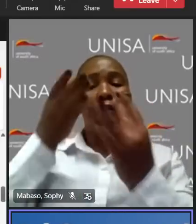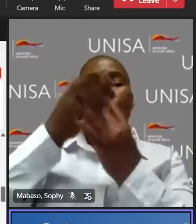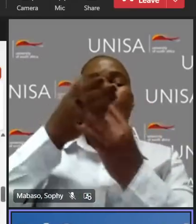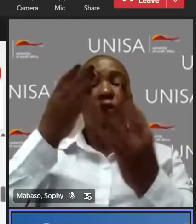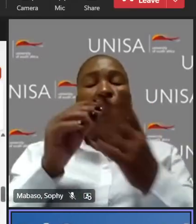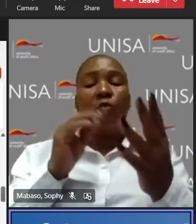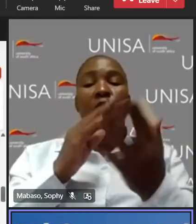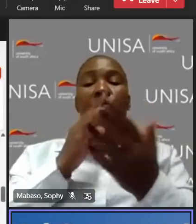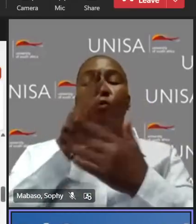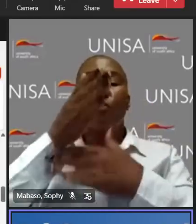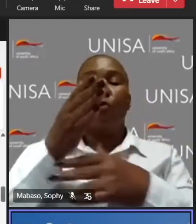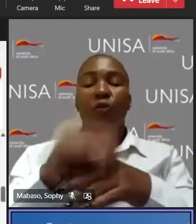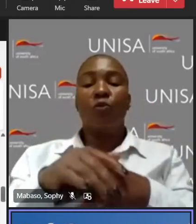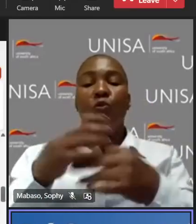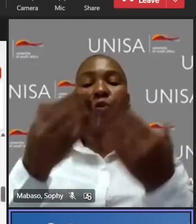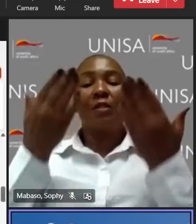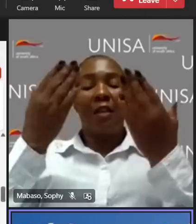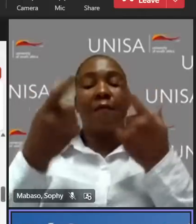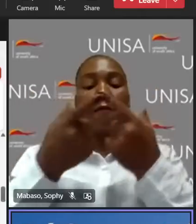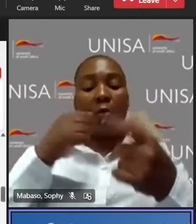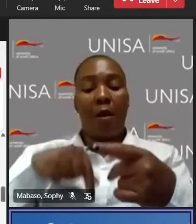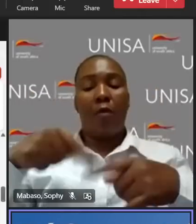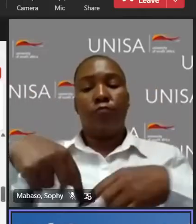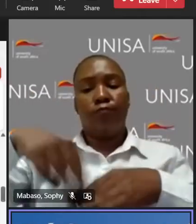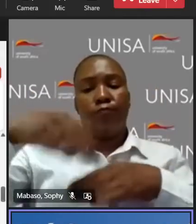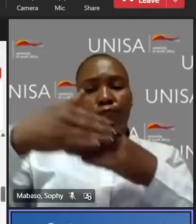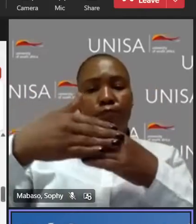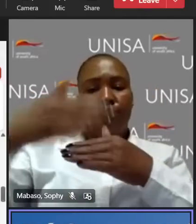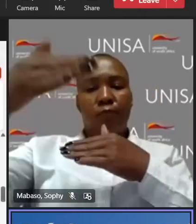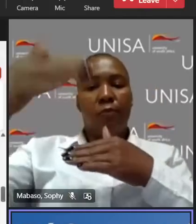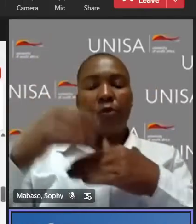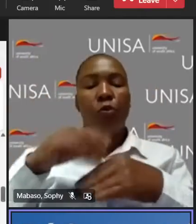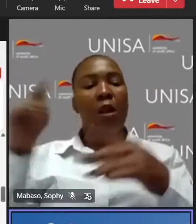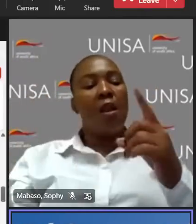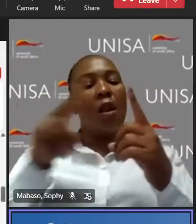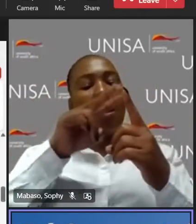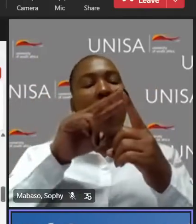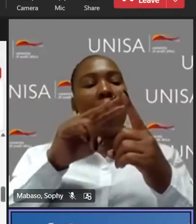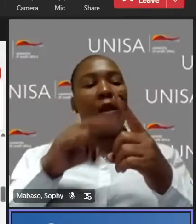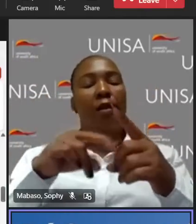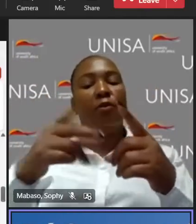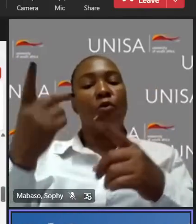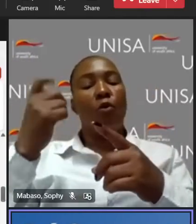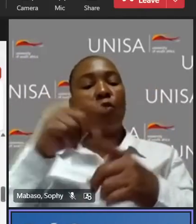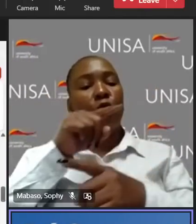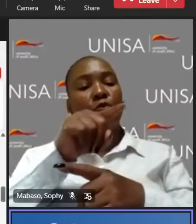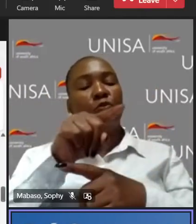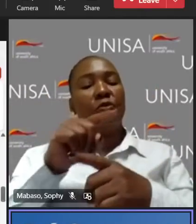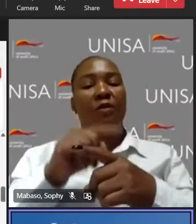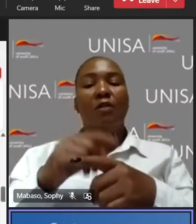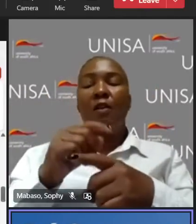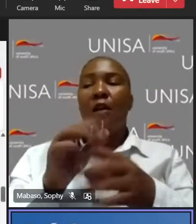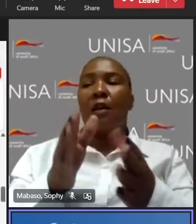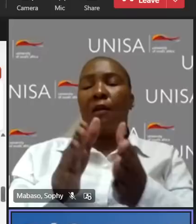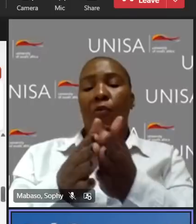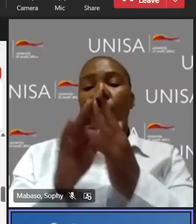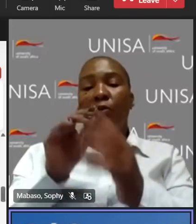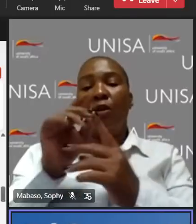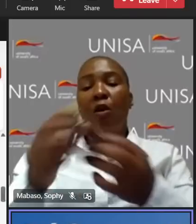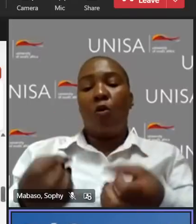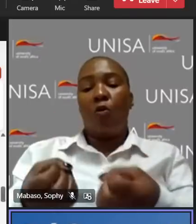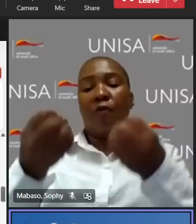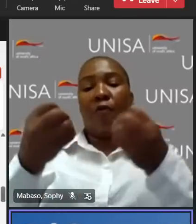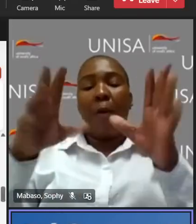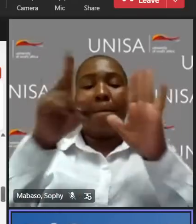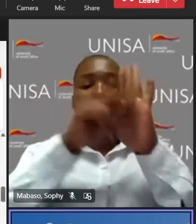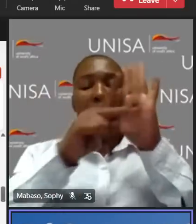this time now, you will see that we will call on you and offer you programs